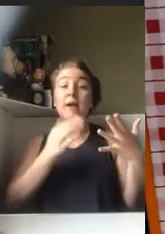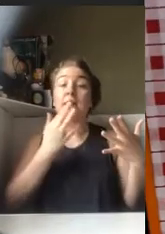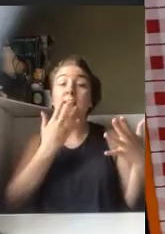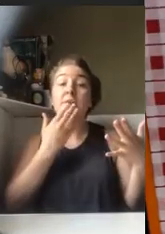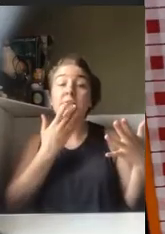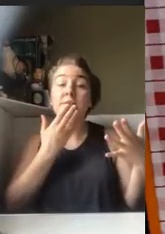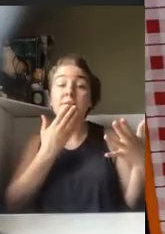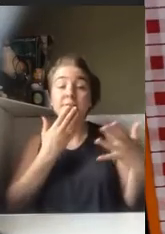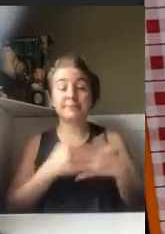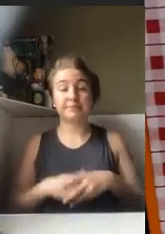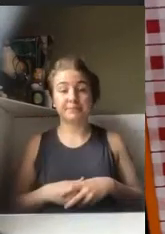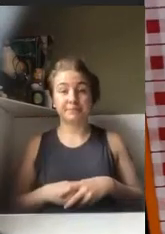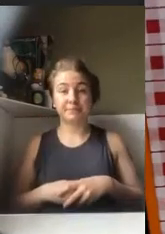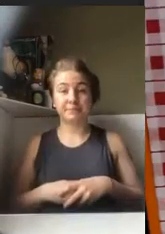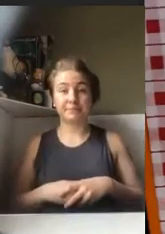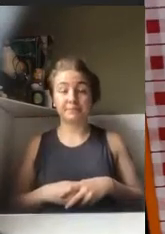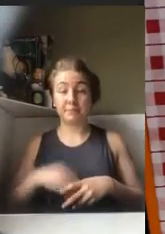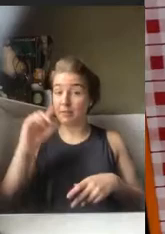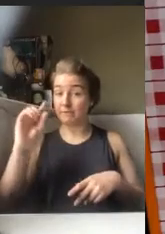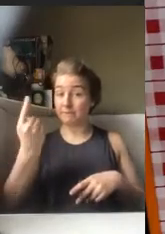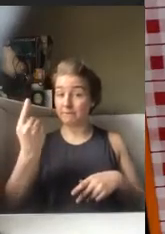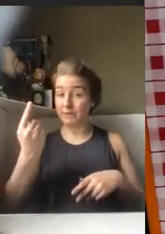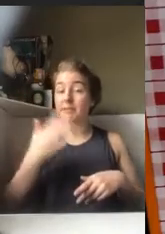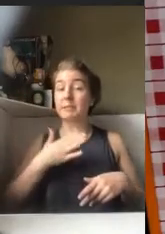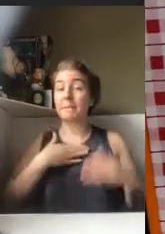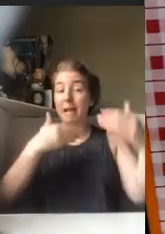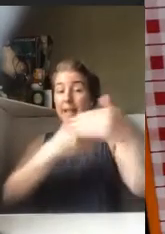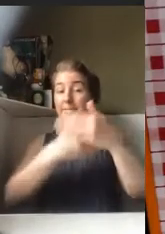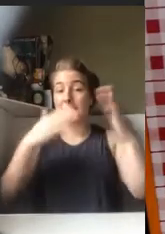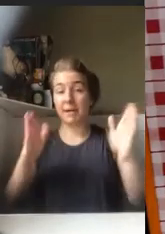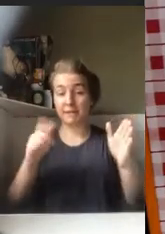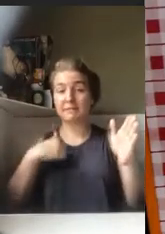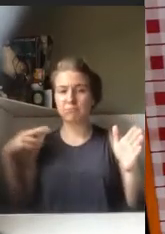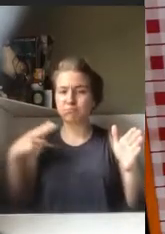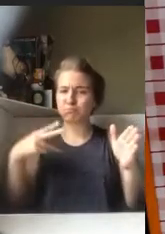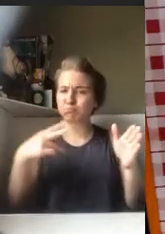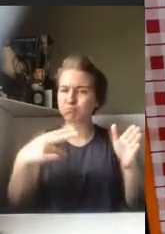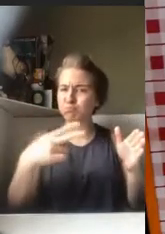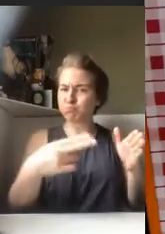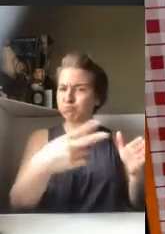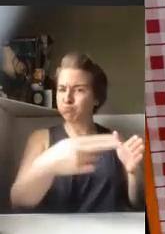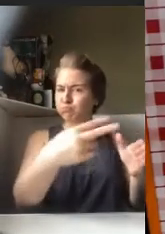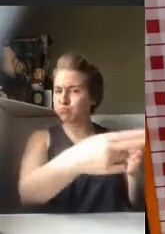available. First, I'm going to cut my cardboard into more manageable pieces.